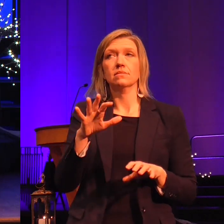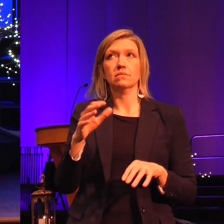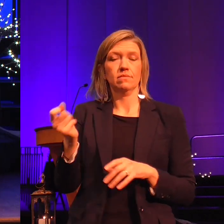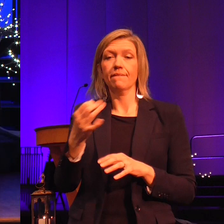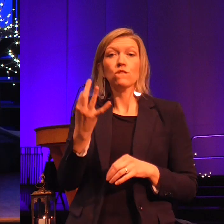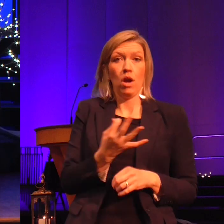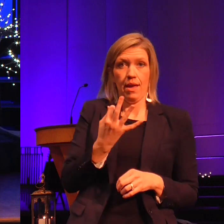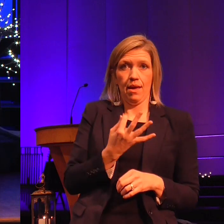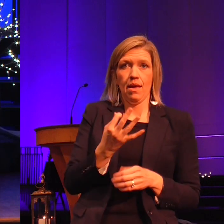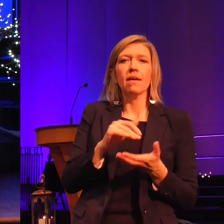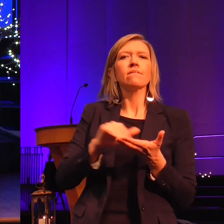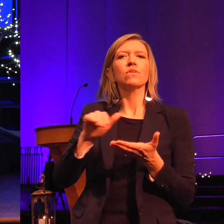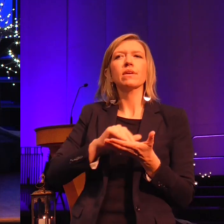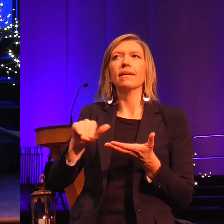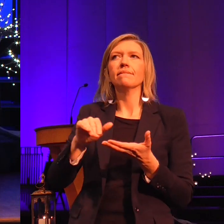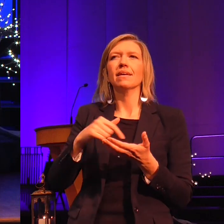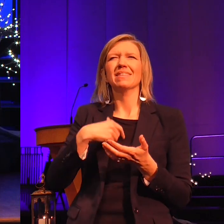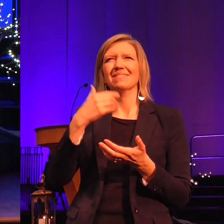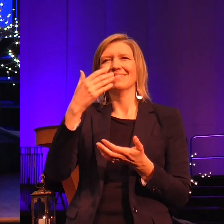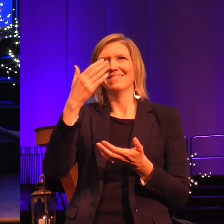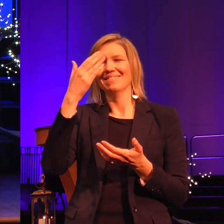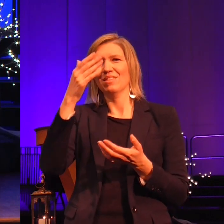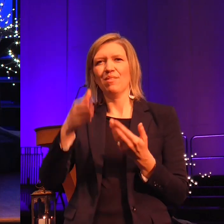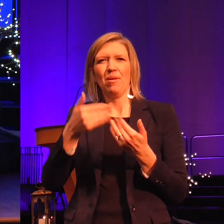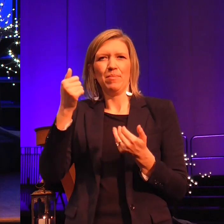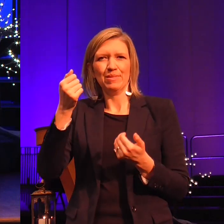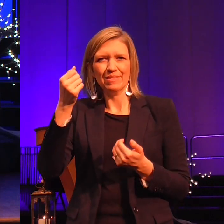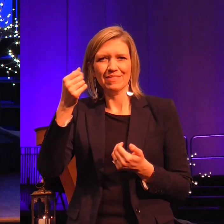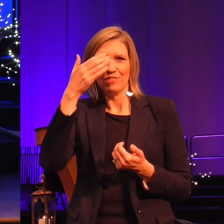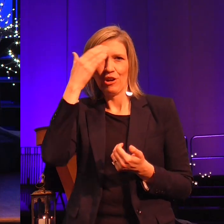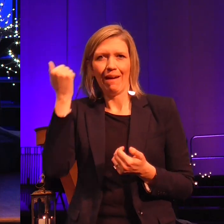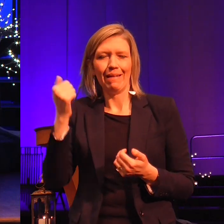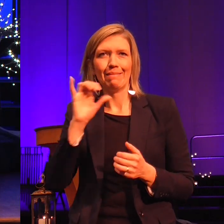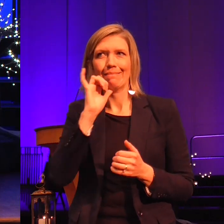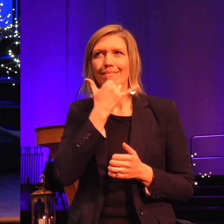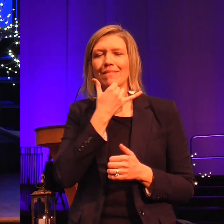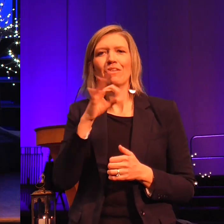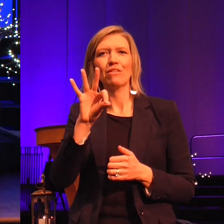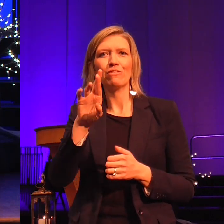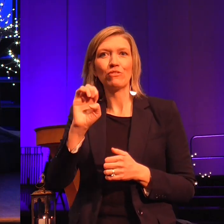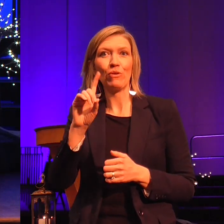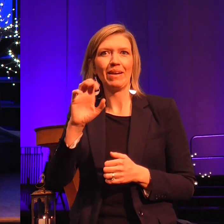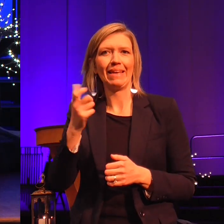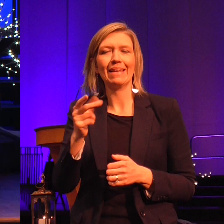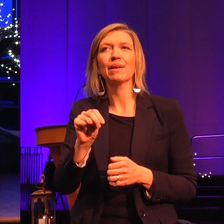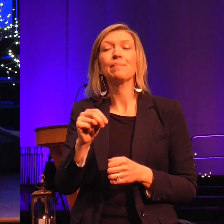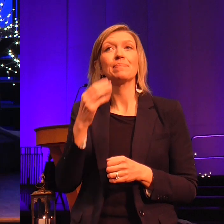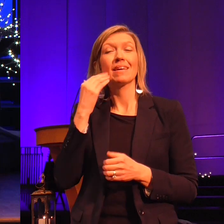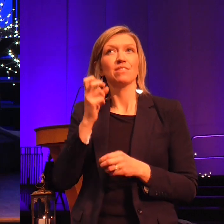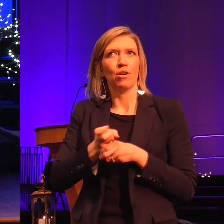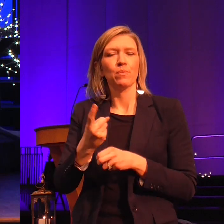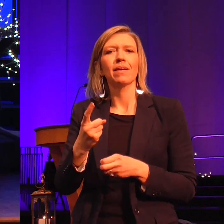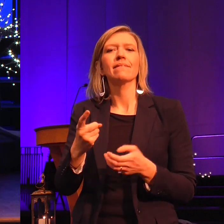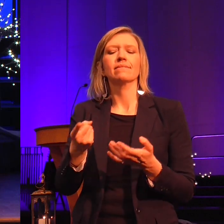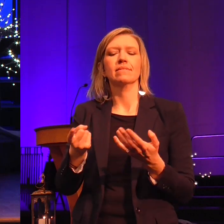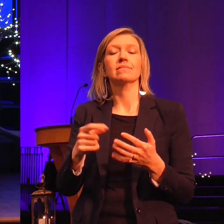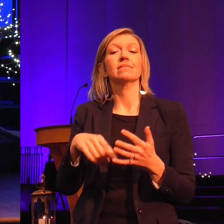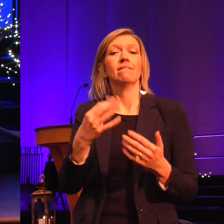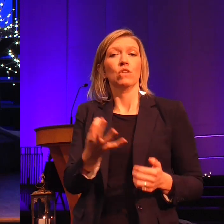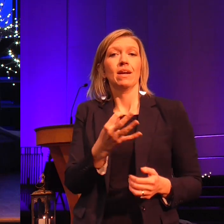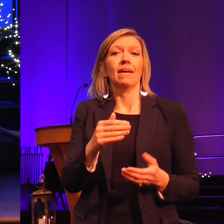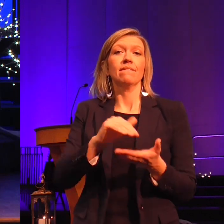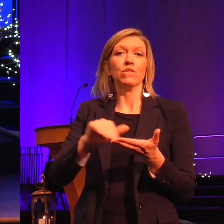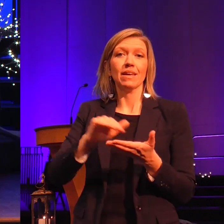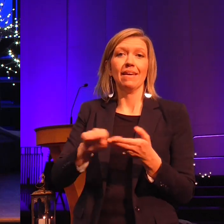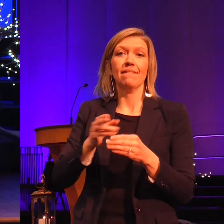Friday, forgive across, I almost forgot that one. That was a total Freudian slip, because this is a hard one. Forgive across political lines within